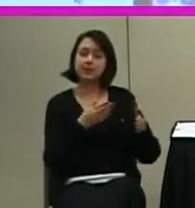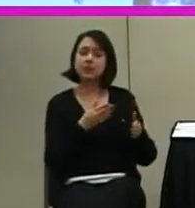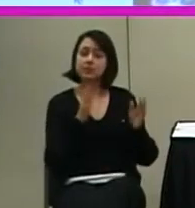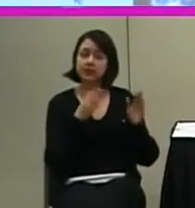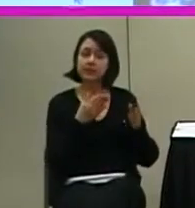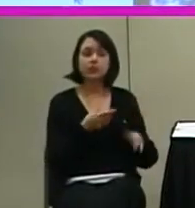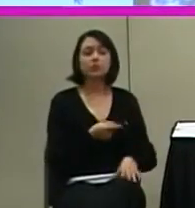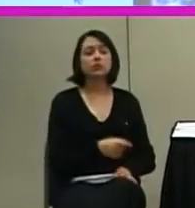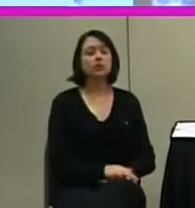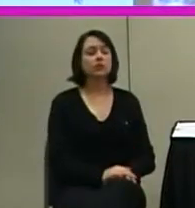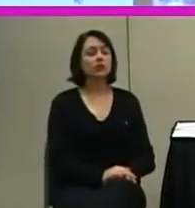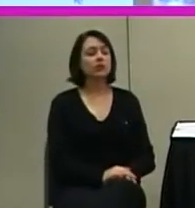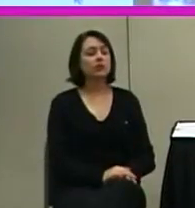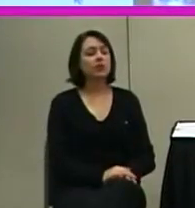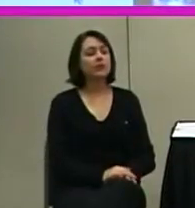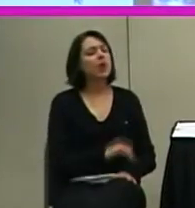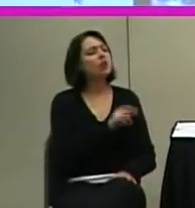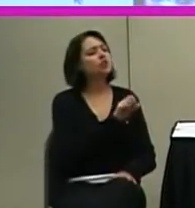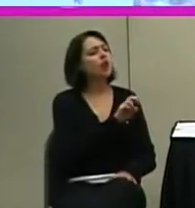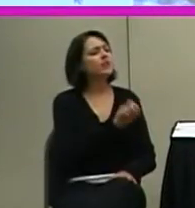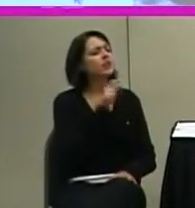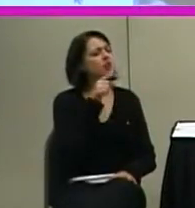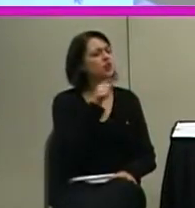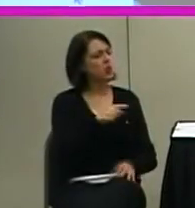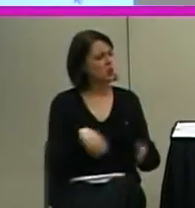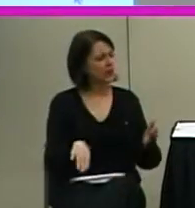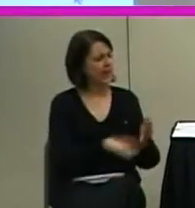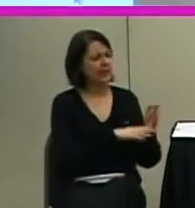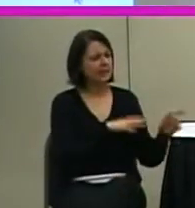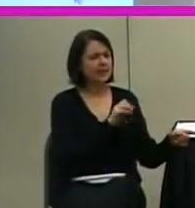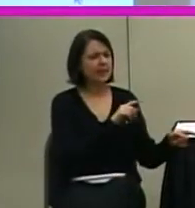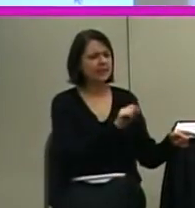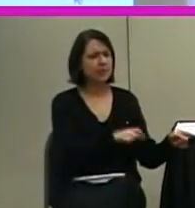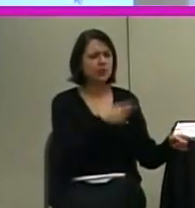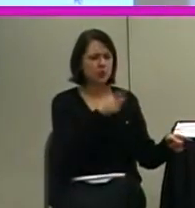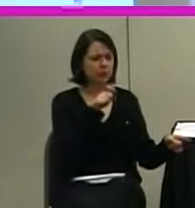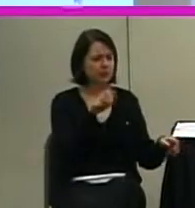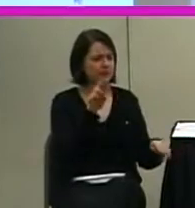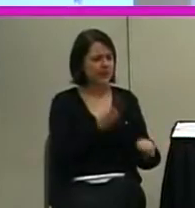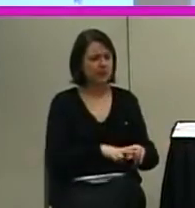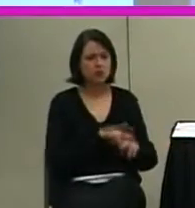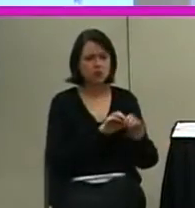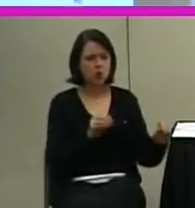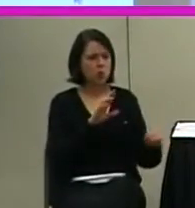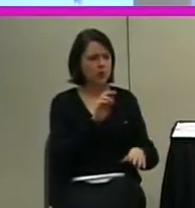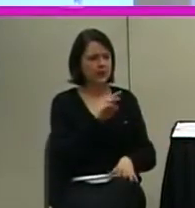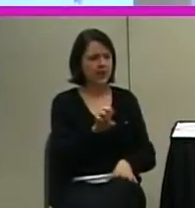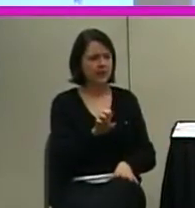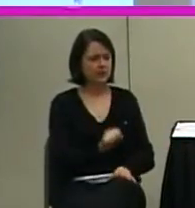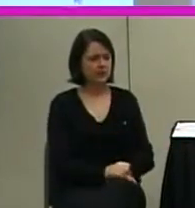See, you can do both things. Jarvis, you kicked Stacy. You are going to have to sit out at recess.